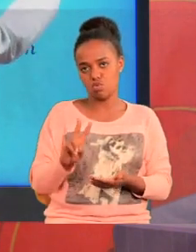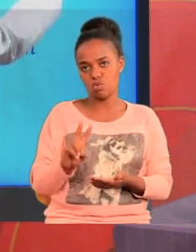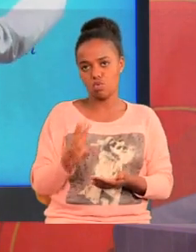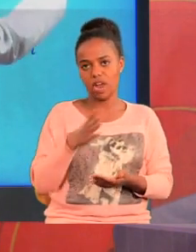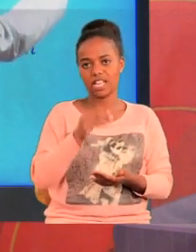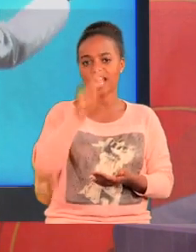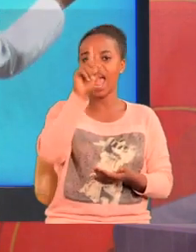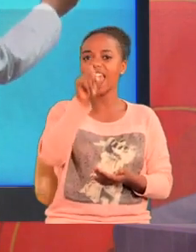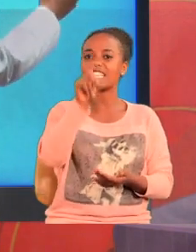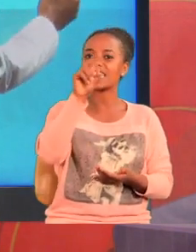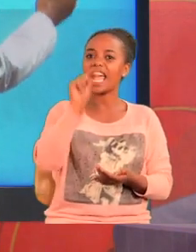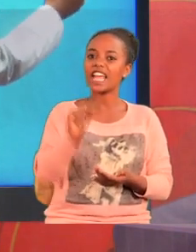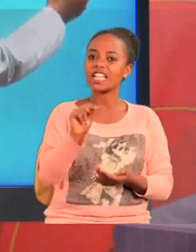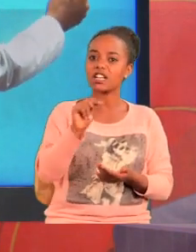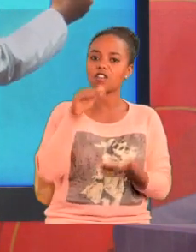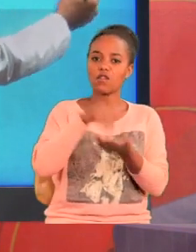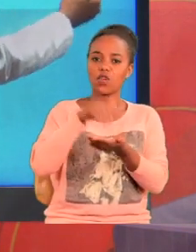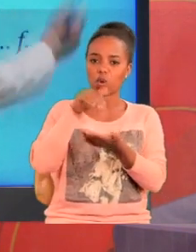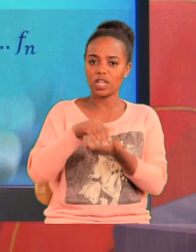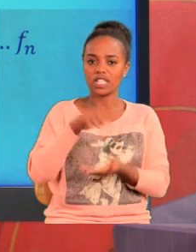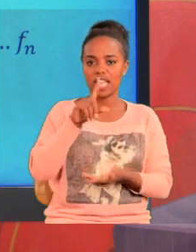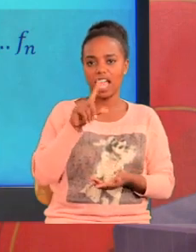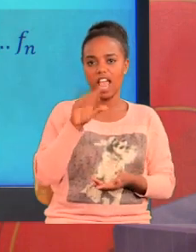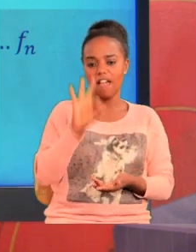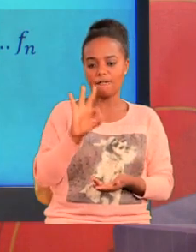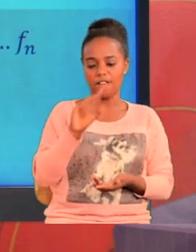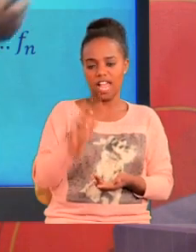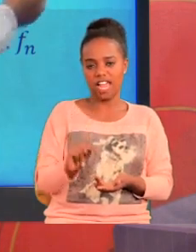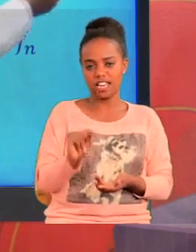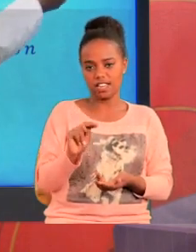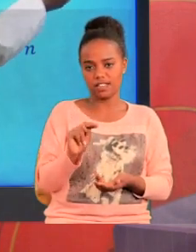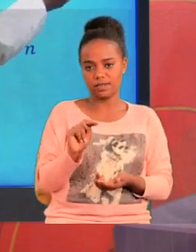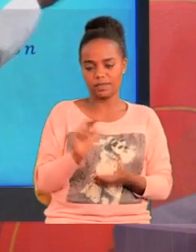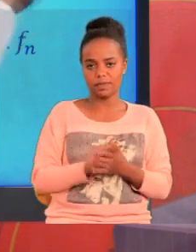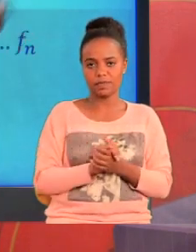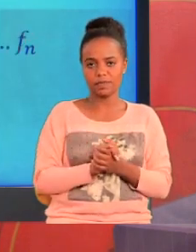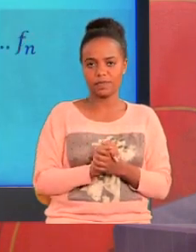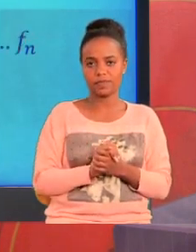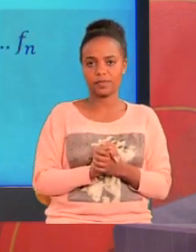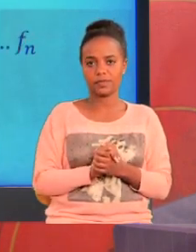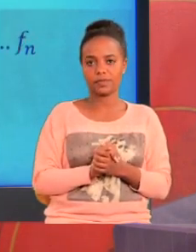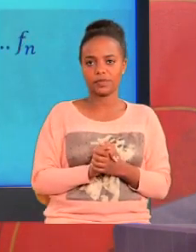and xn with frequency fn.